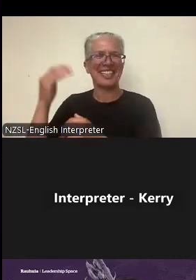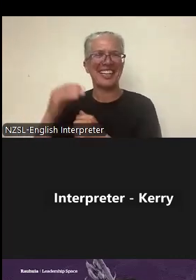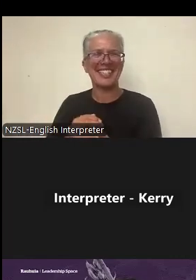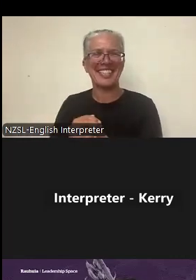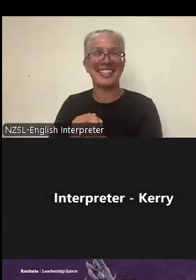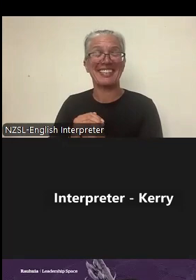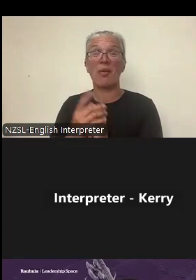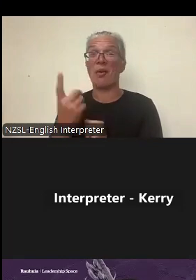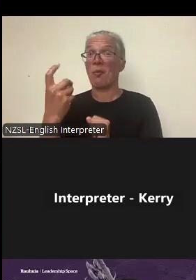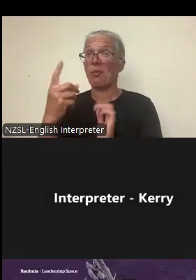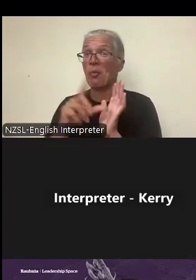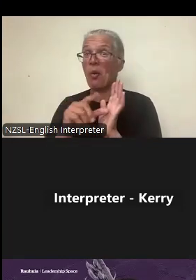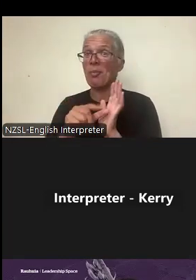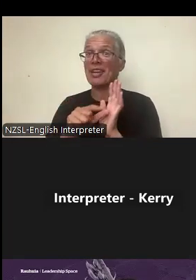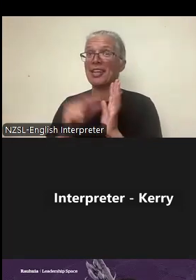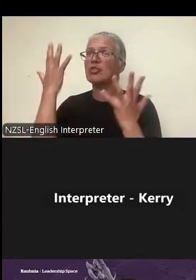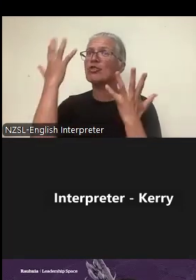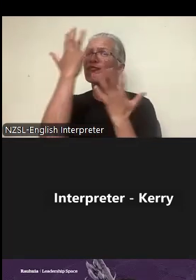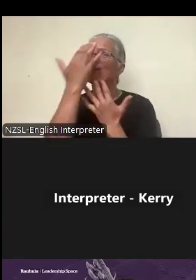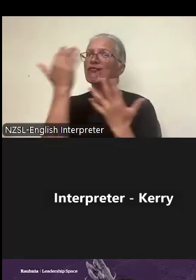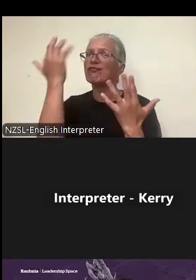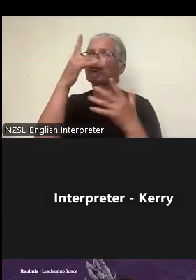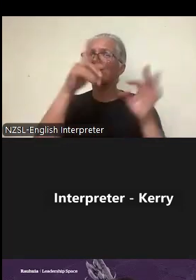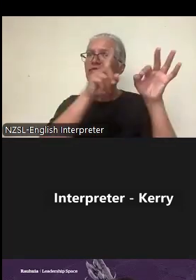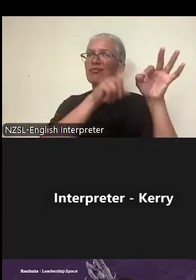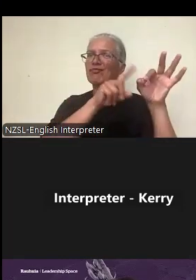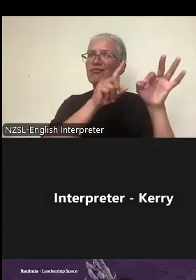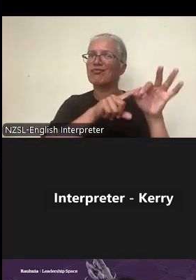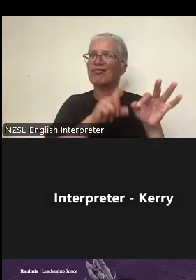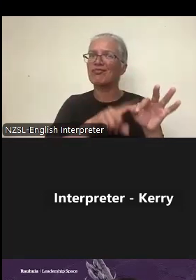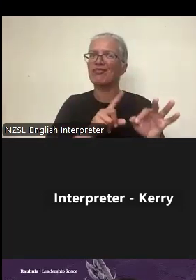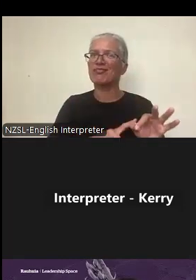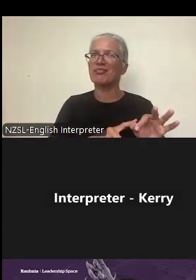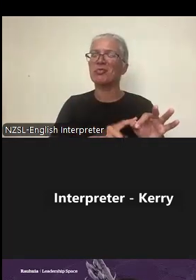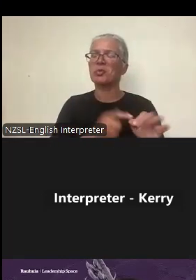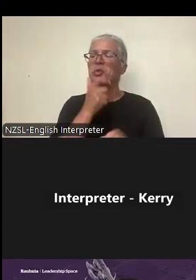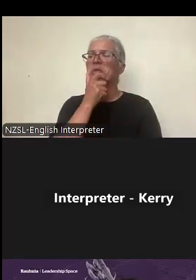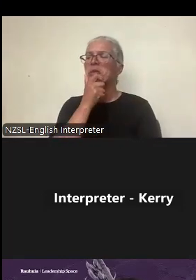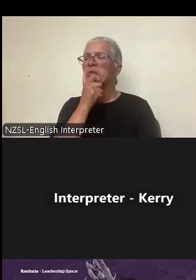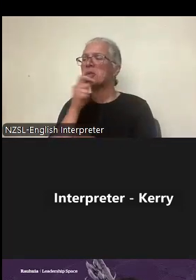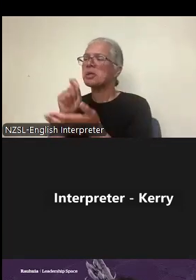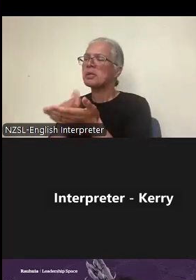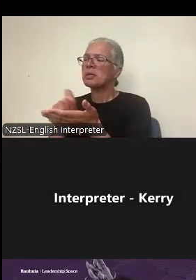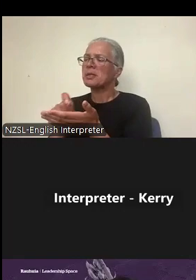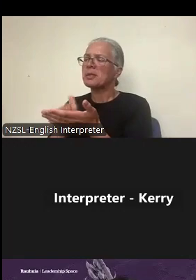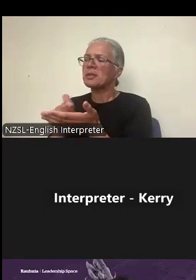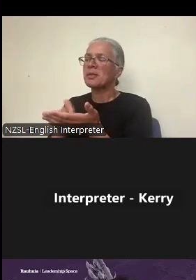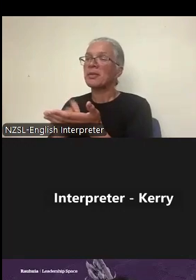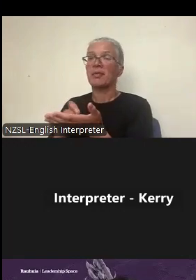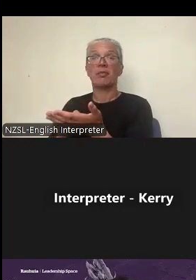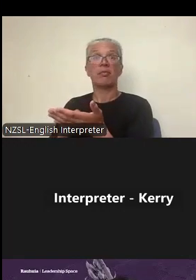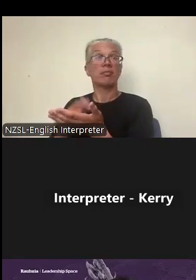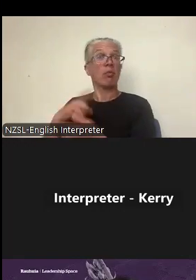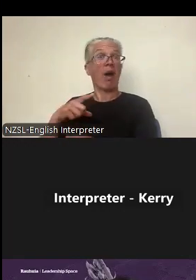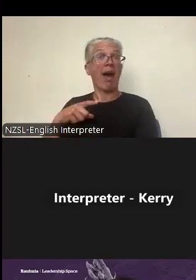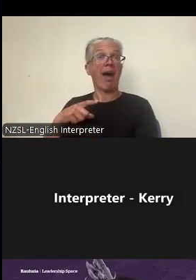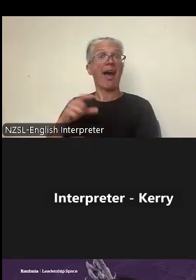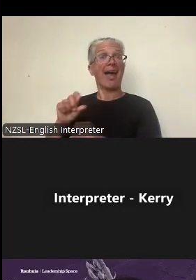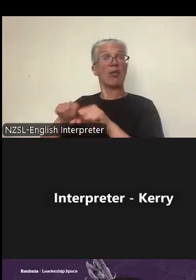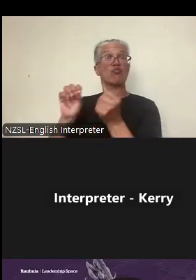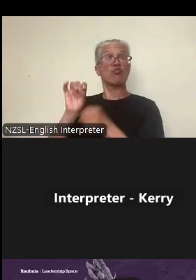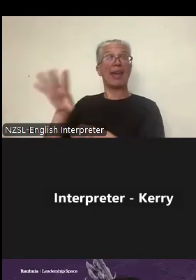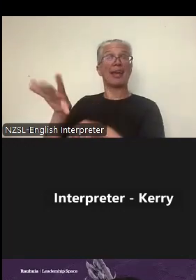another minute to consider these questions so that when you go into the breakout rooms, you are going to have